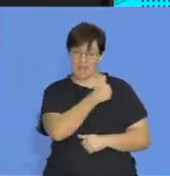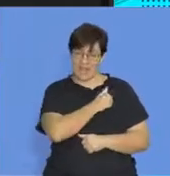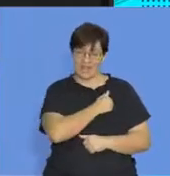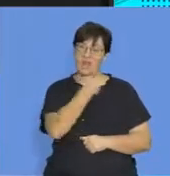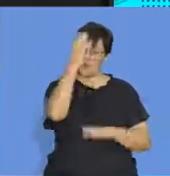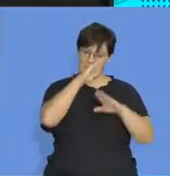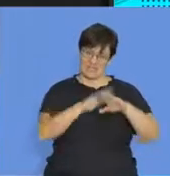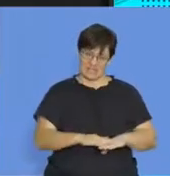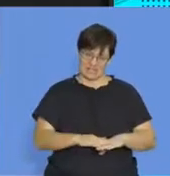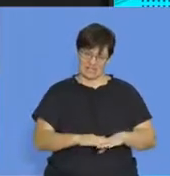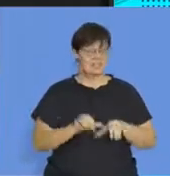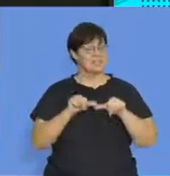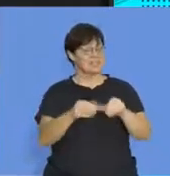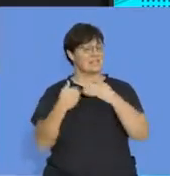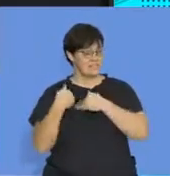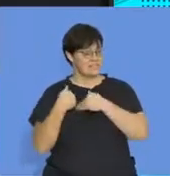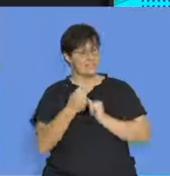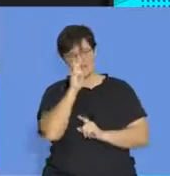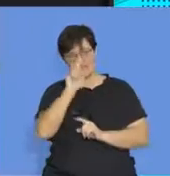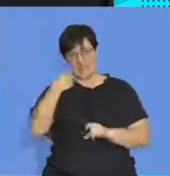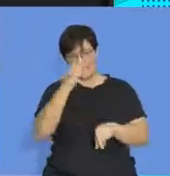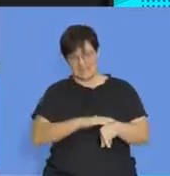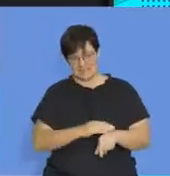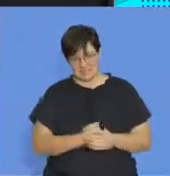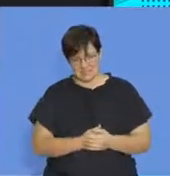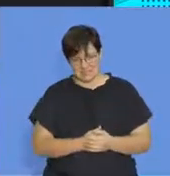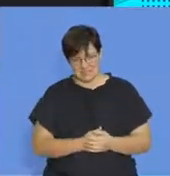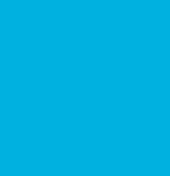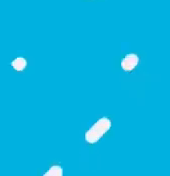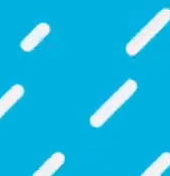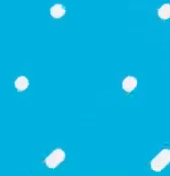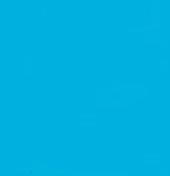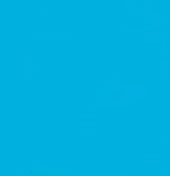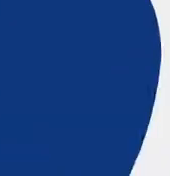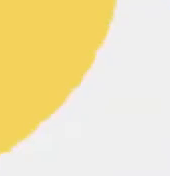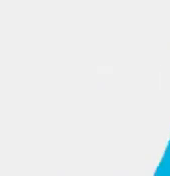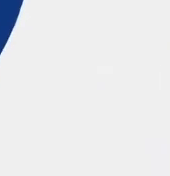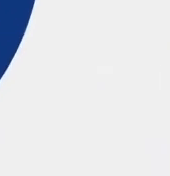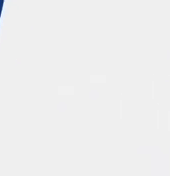God bless. Stay safe. And I'll see you guys soon. We'll be right back.